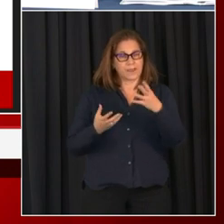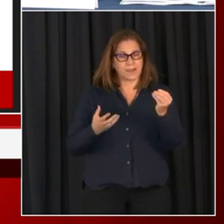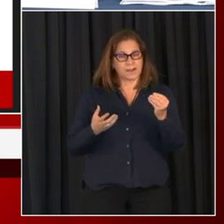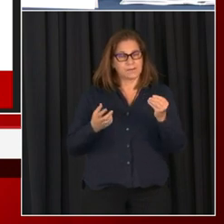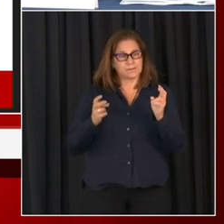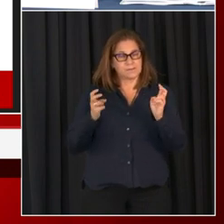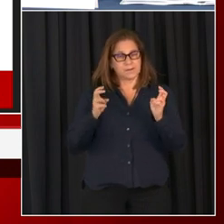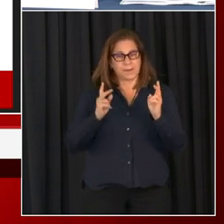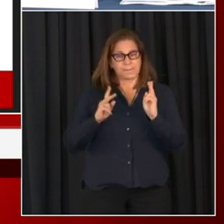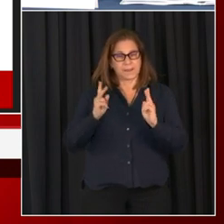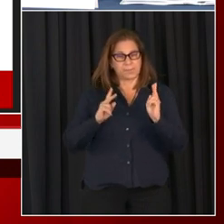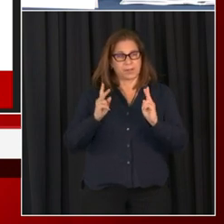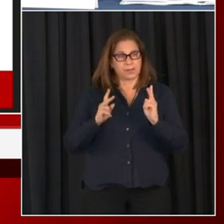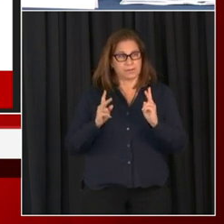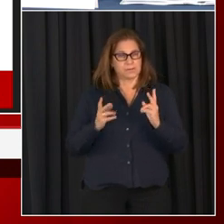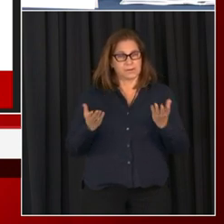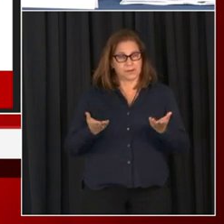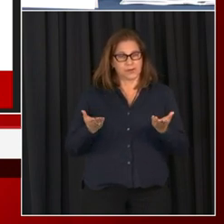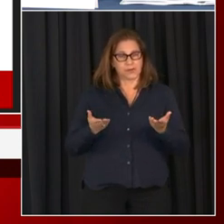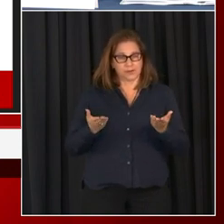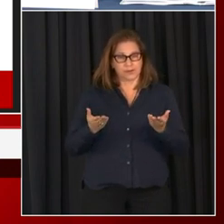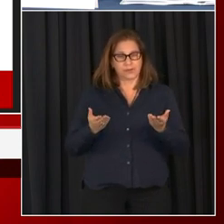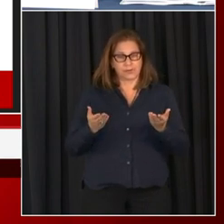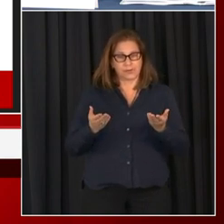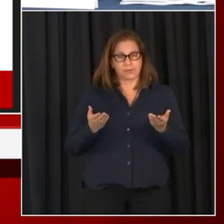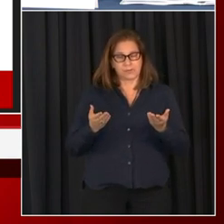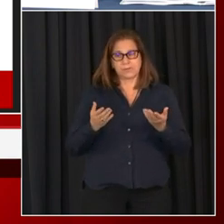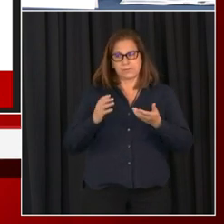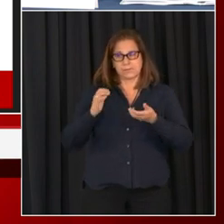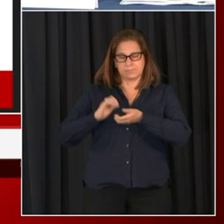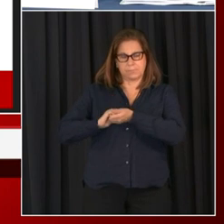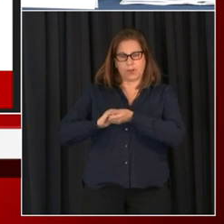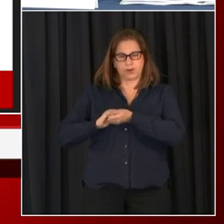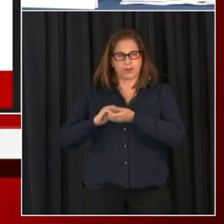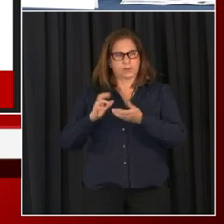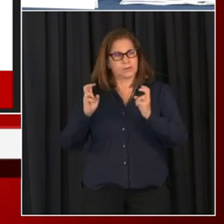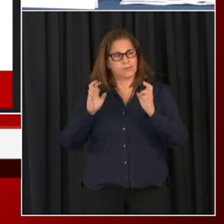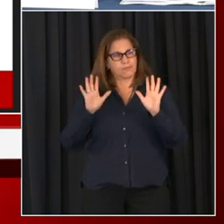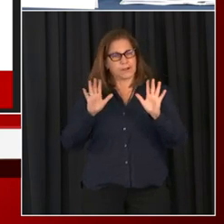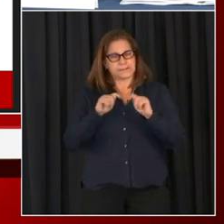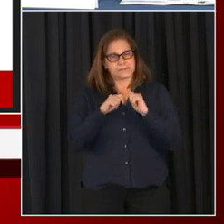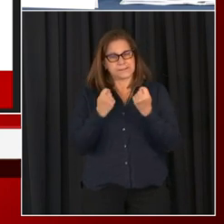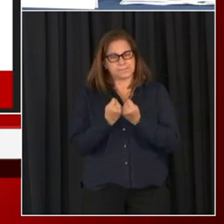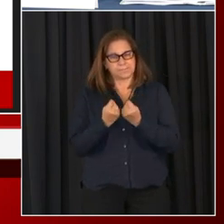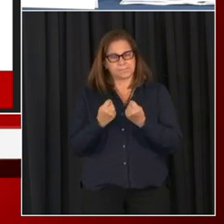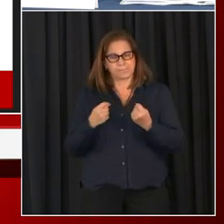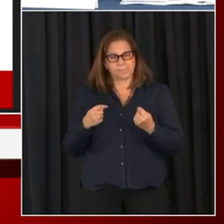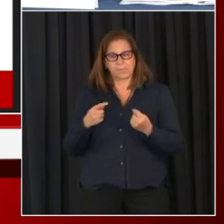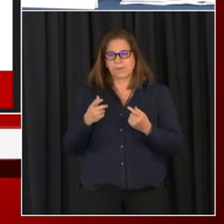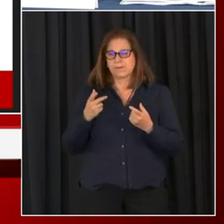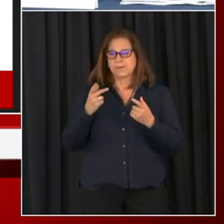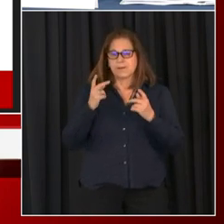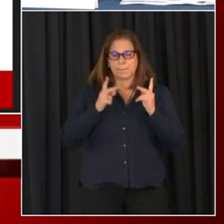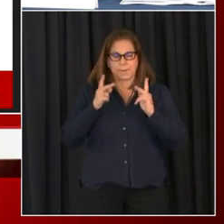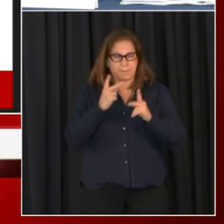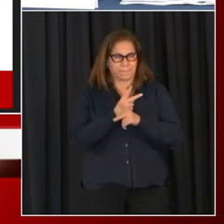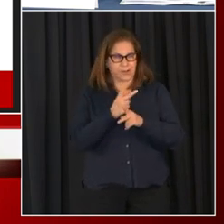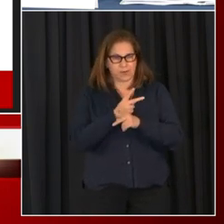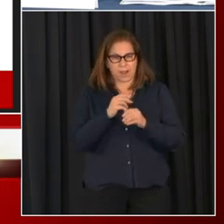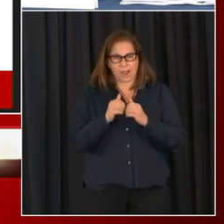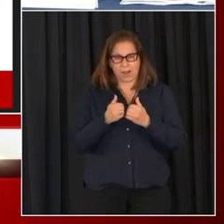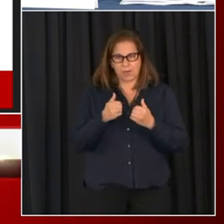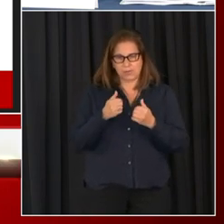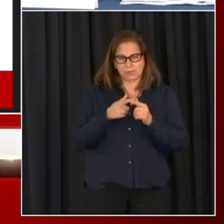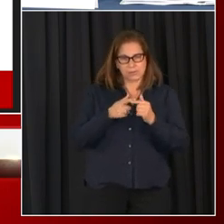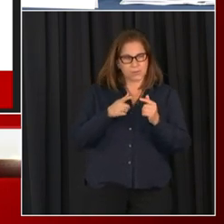DC Health and ABRA who visit our restaurants to ensure that they are complying with the guidelines, but how